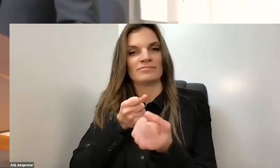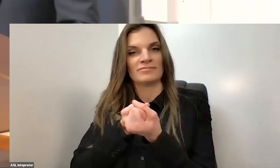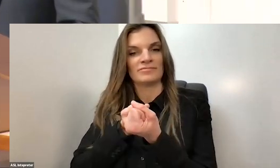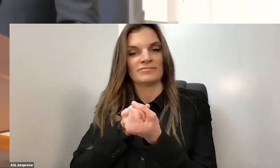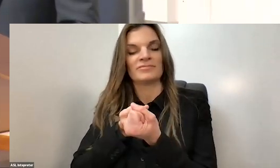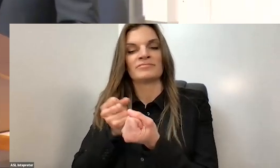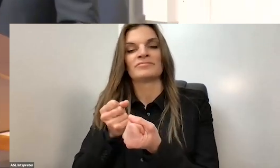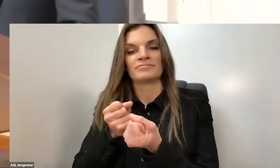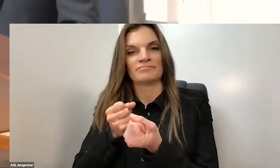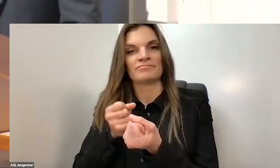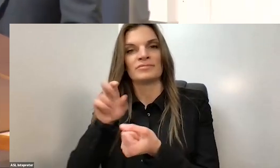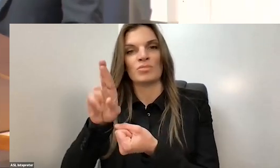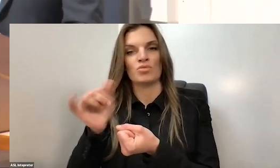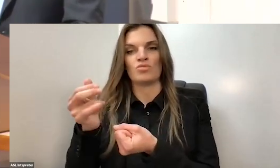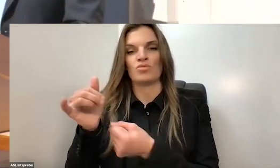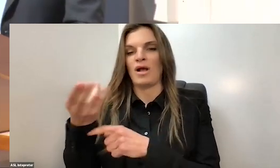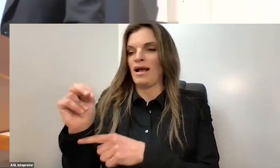Roslansky run LinkedIn.